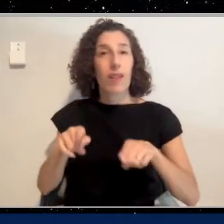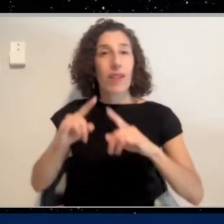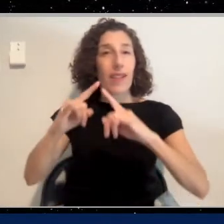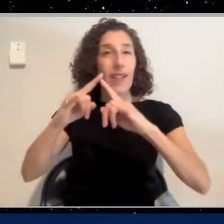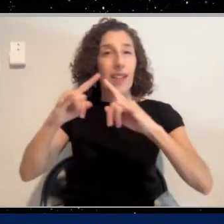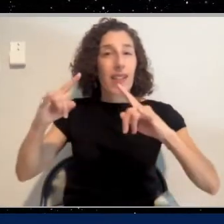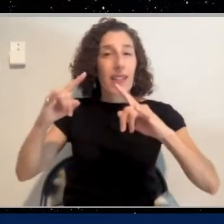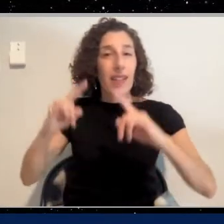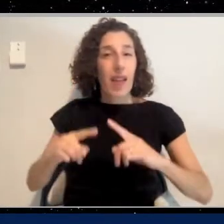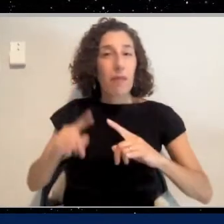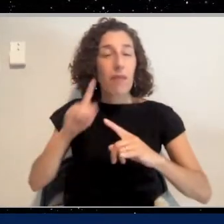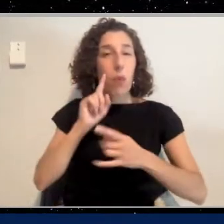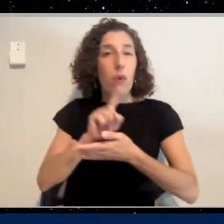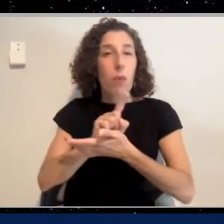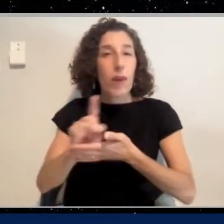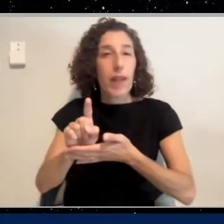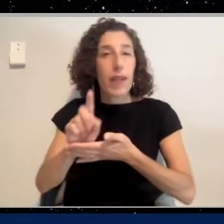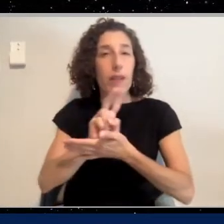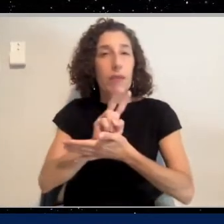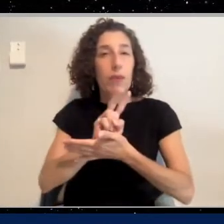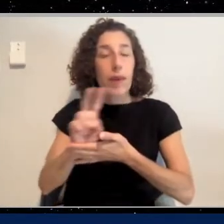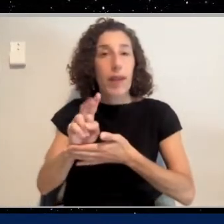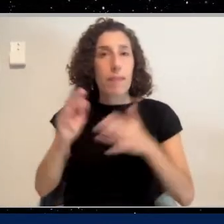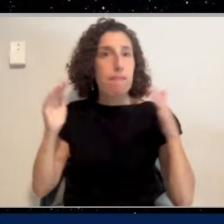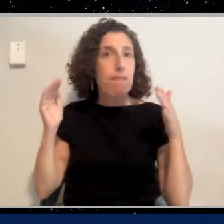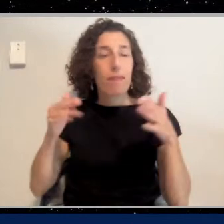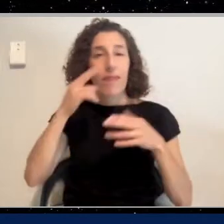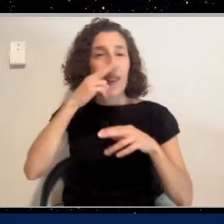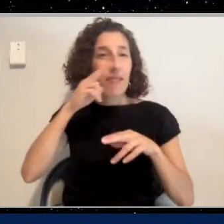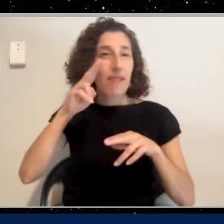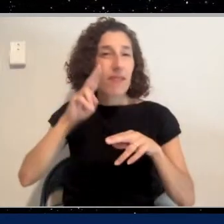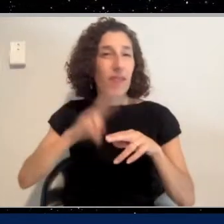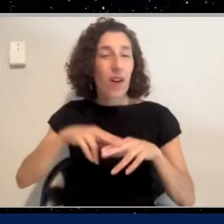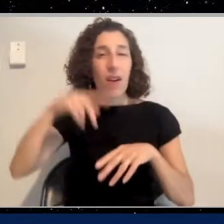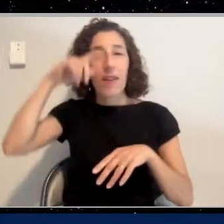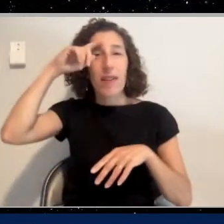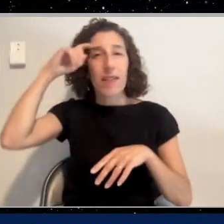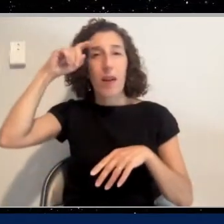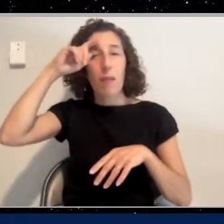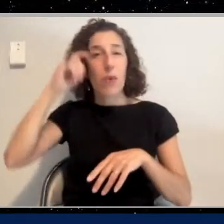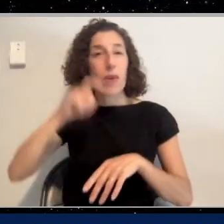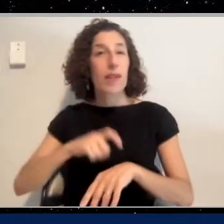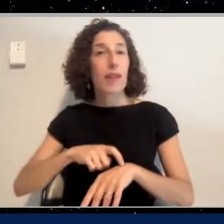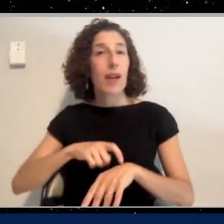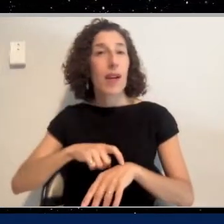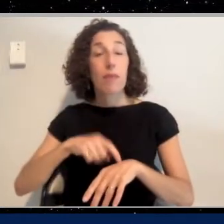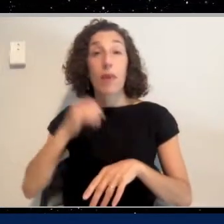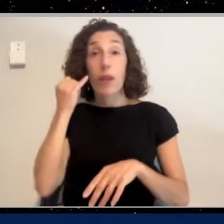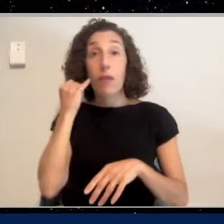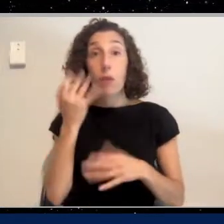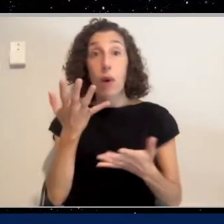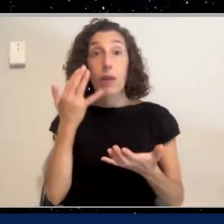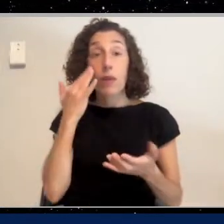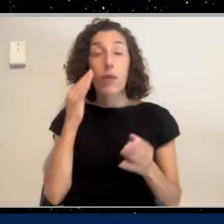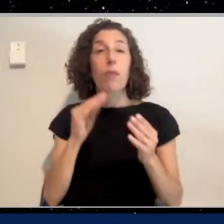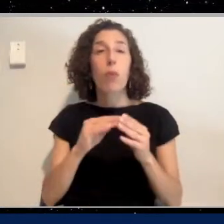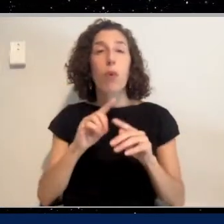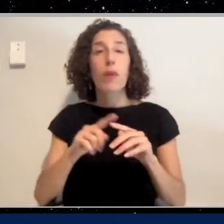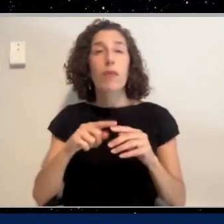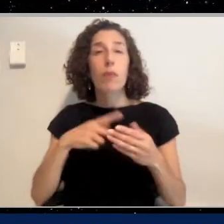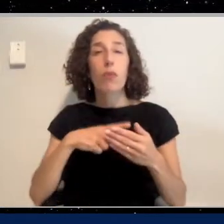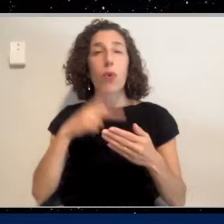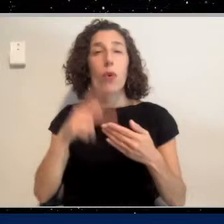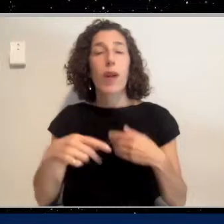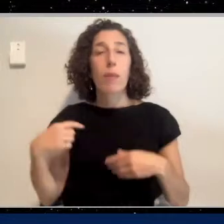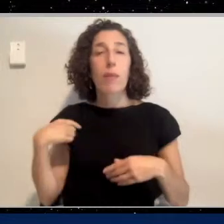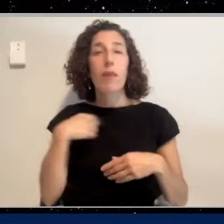experience. So if folks would like to learn more about any of the programs we do, and